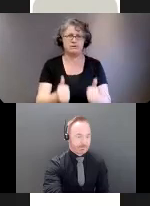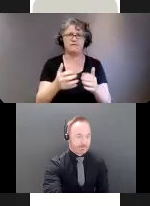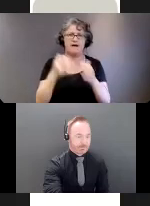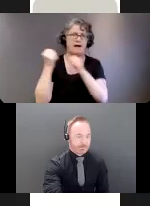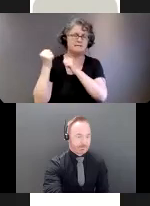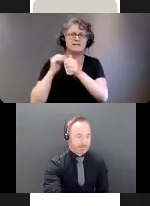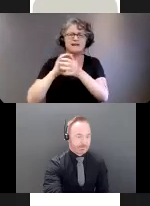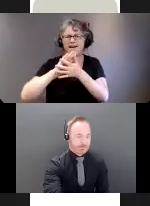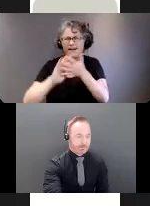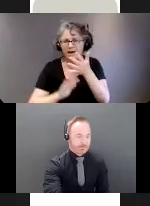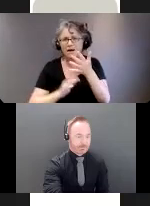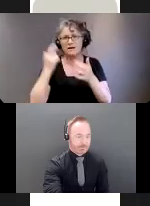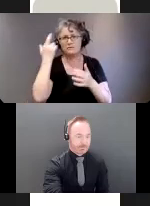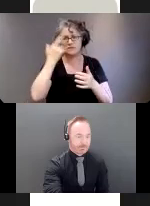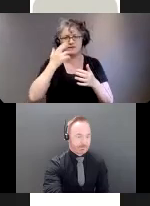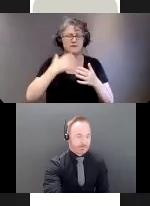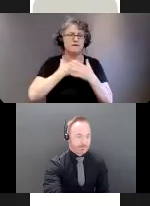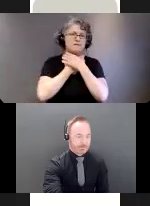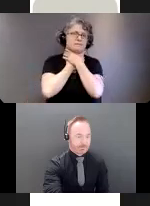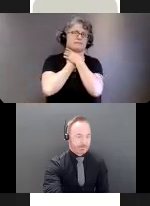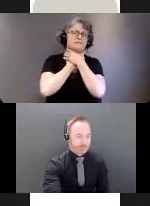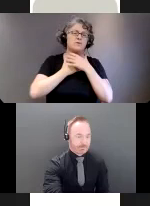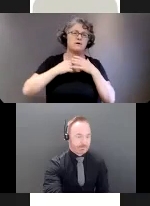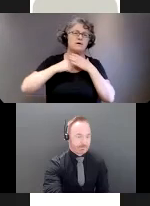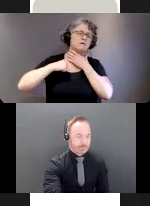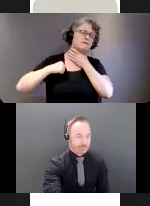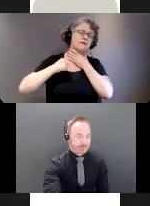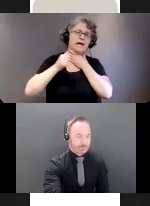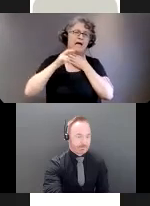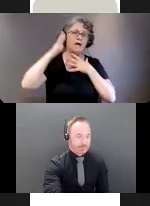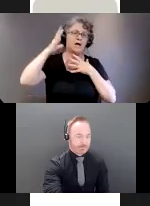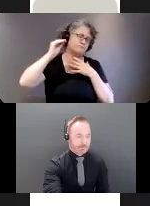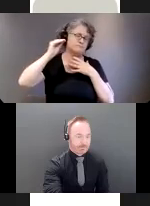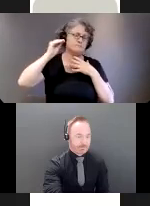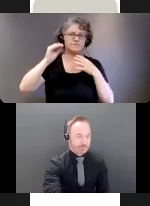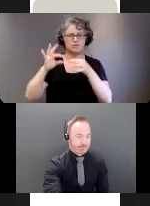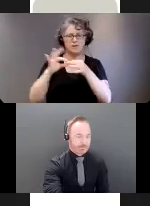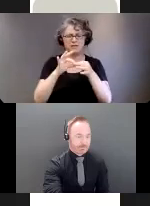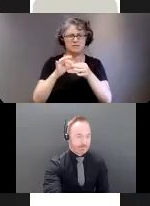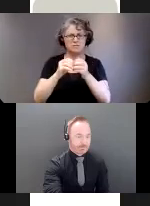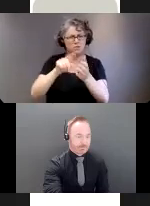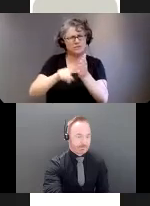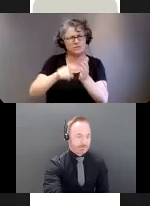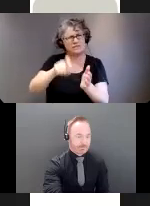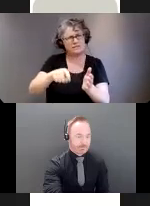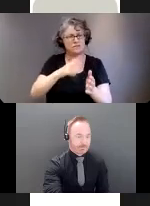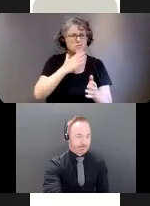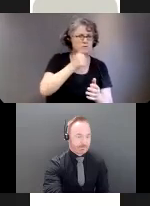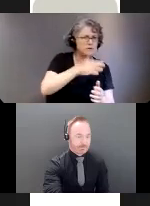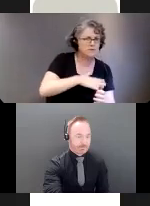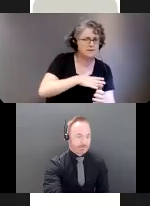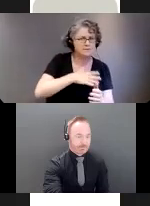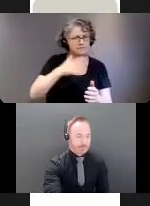know that there's more research needed in that relationship between traumatic brain injury and older women, specifically around the